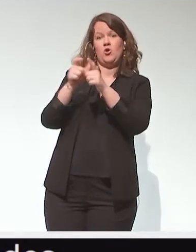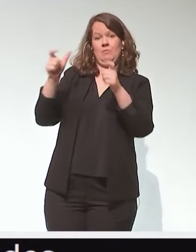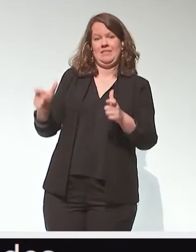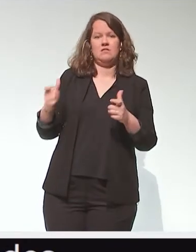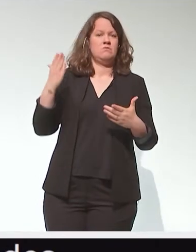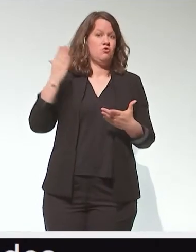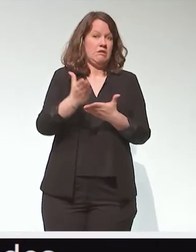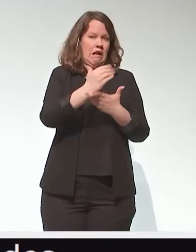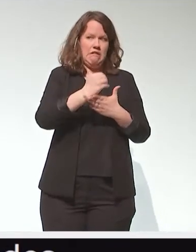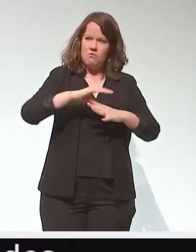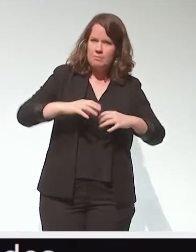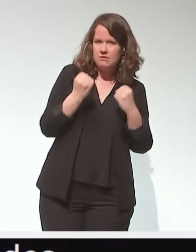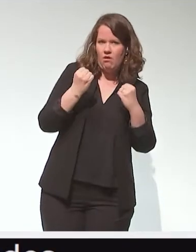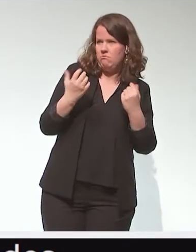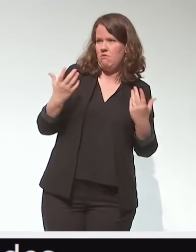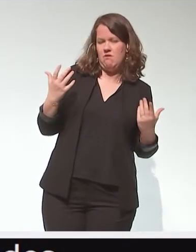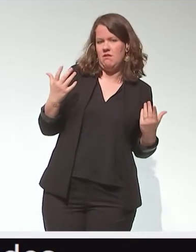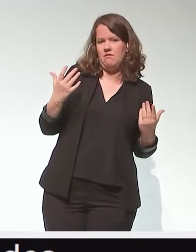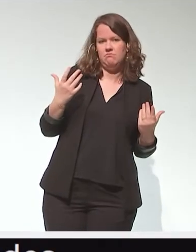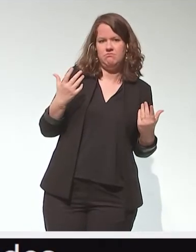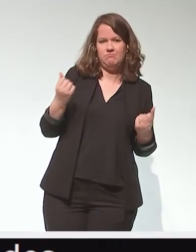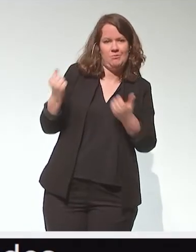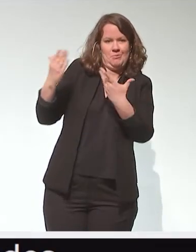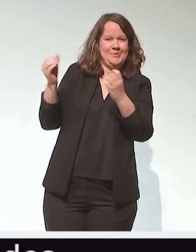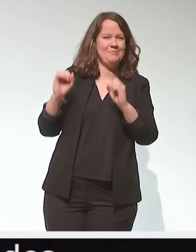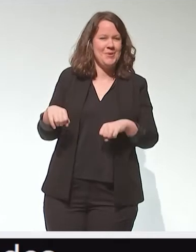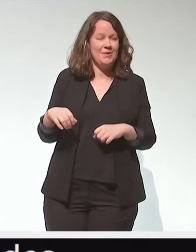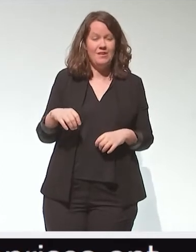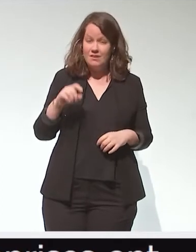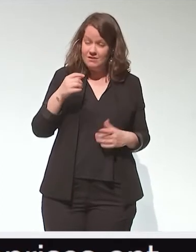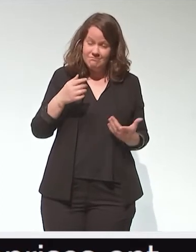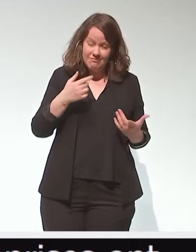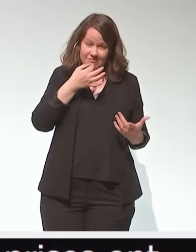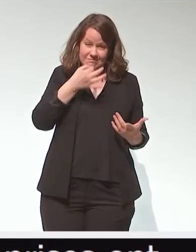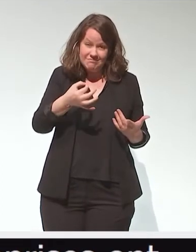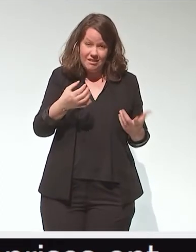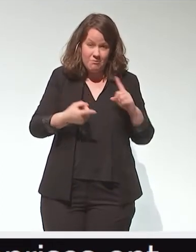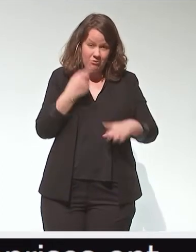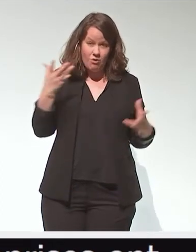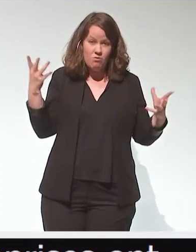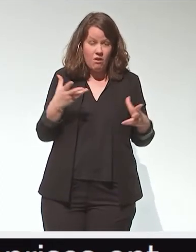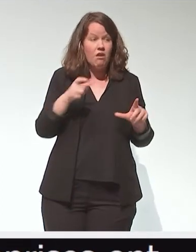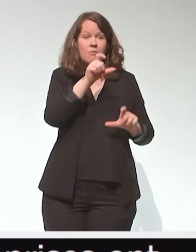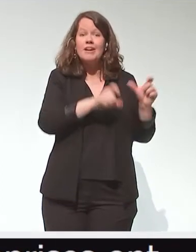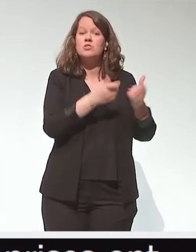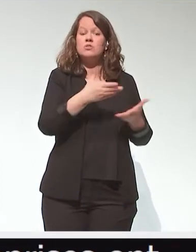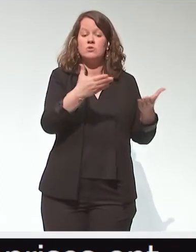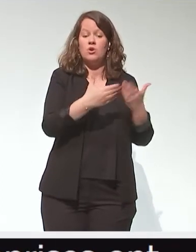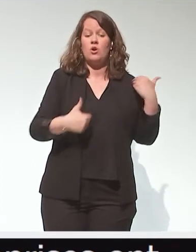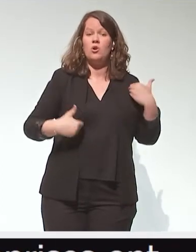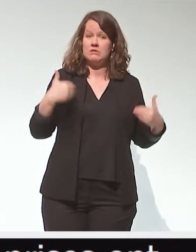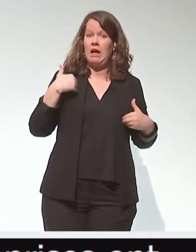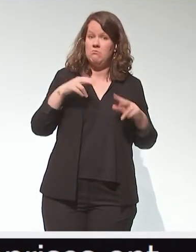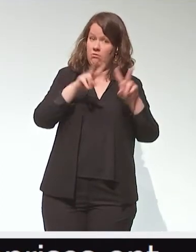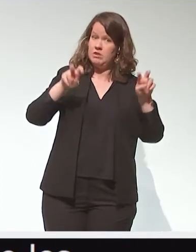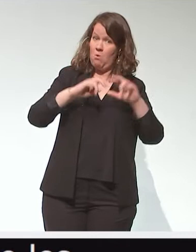They need examples, they need role models. Companies, obviously, businesses need skilled employees. They need people who will get the